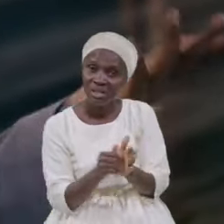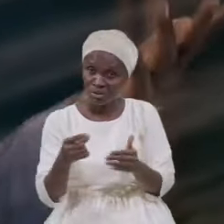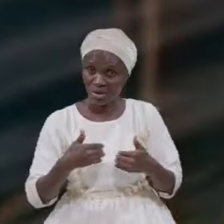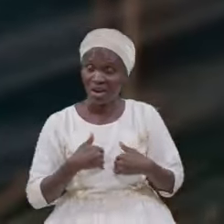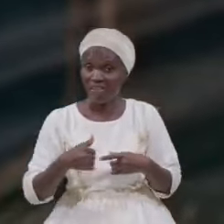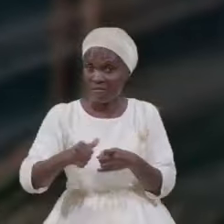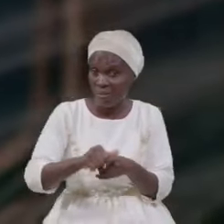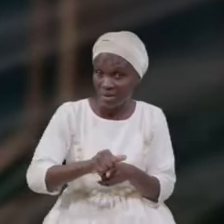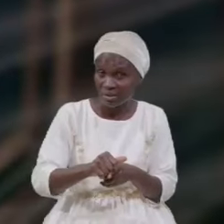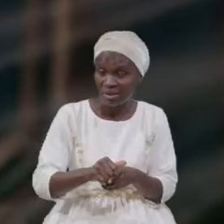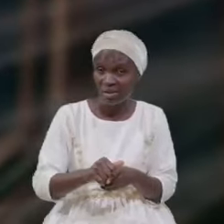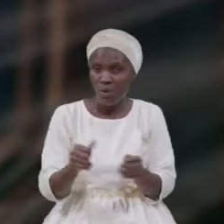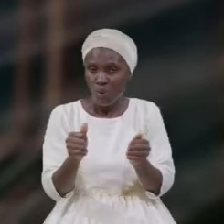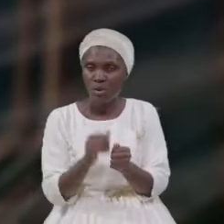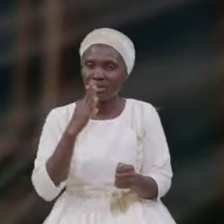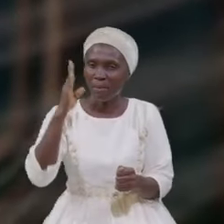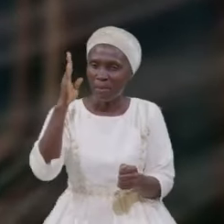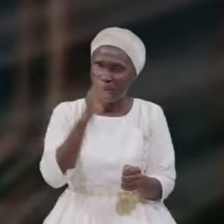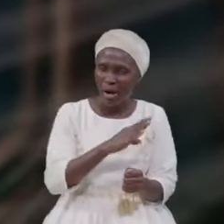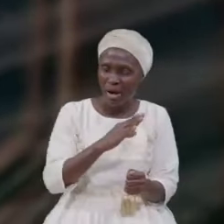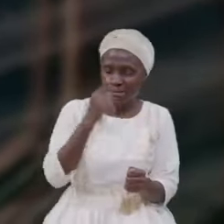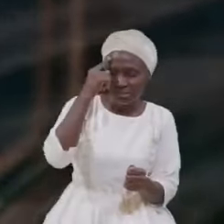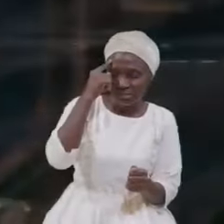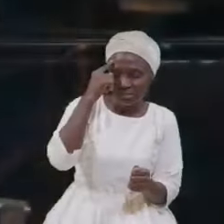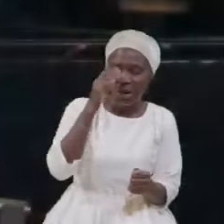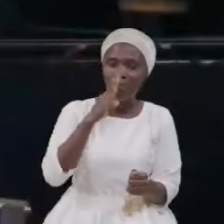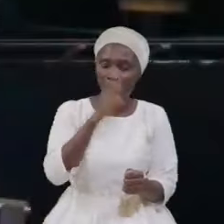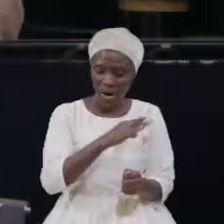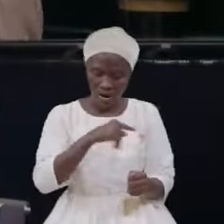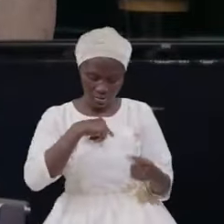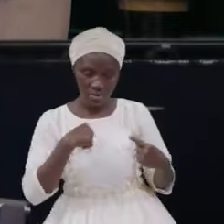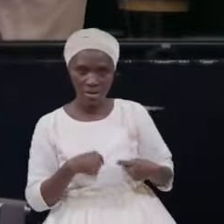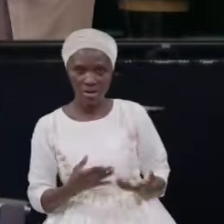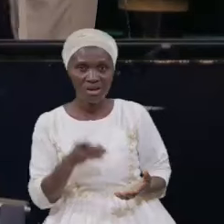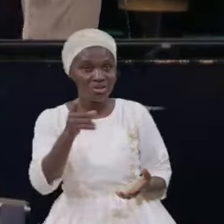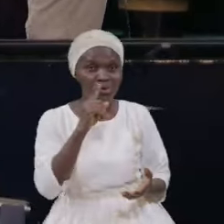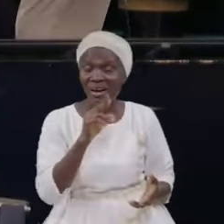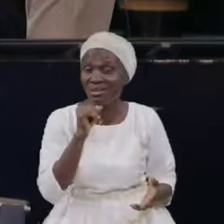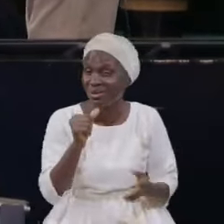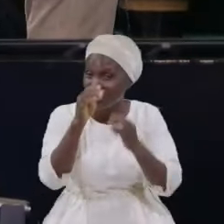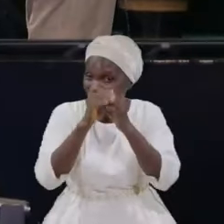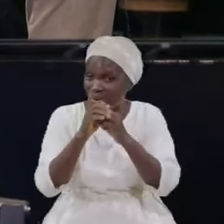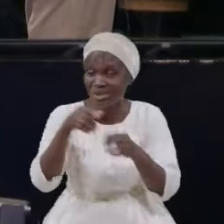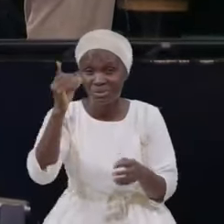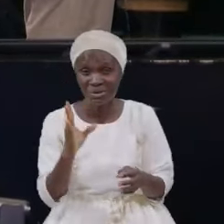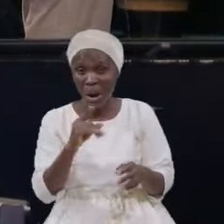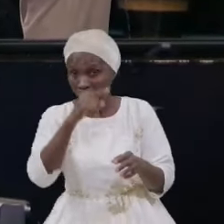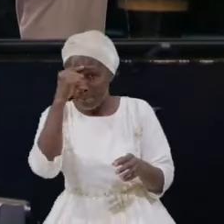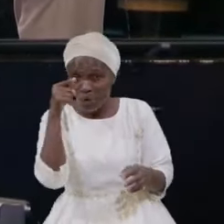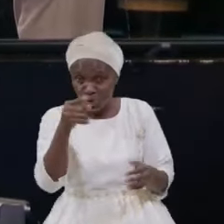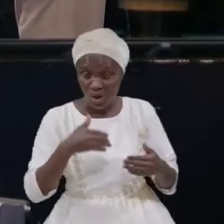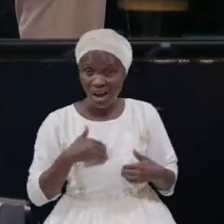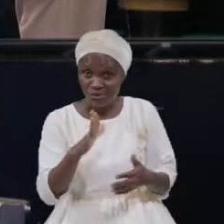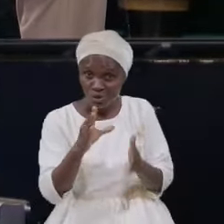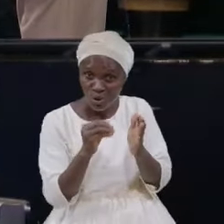you're not really worshiping God. You had your own thing you were doing. It says now he has commanded